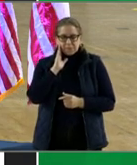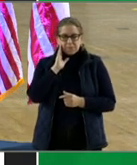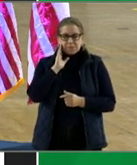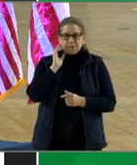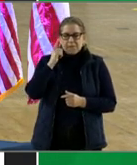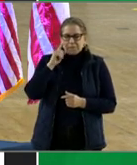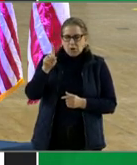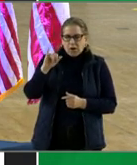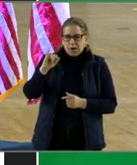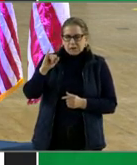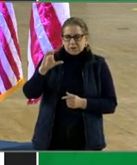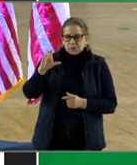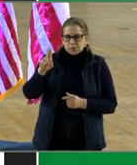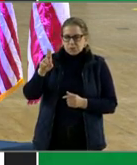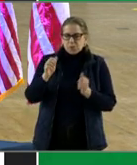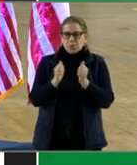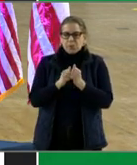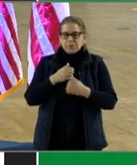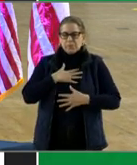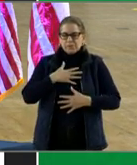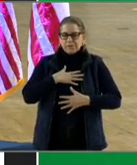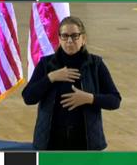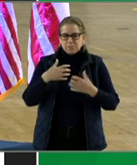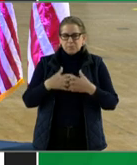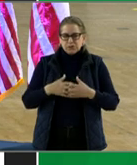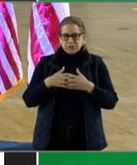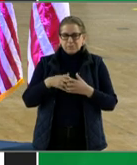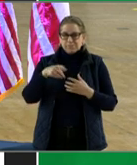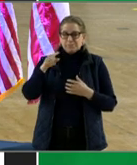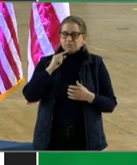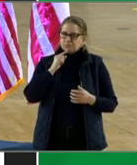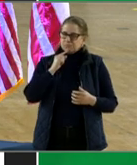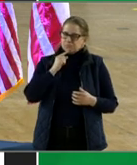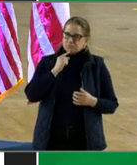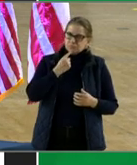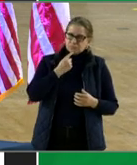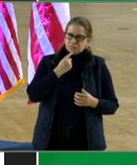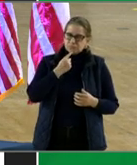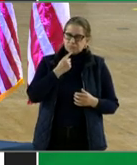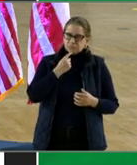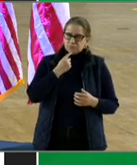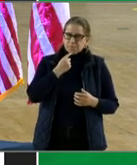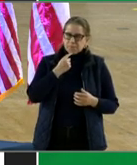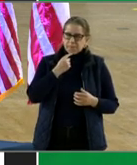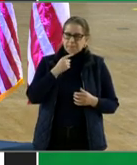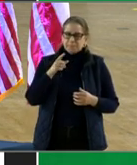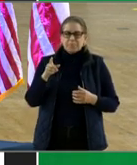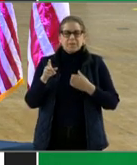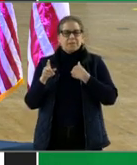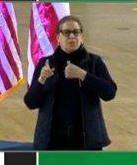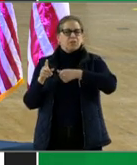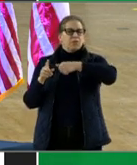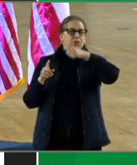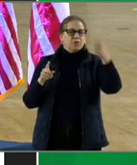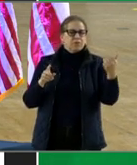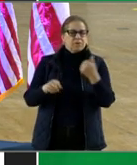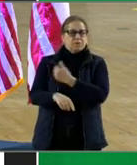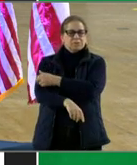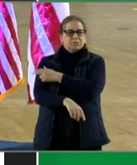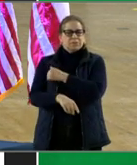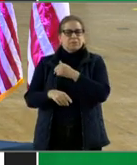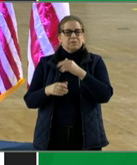ventilation capacity and more severe illness, and then alternate care facilities being used for post-acute care needs, such